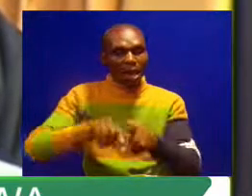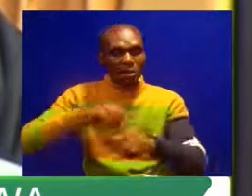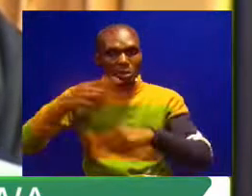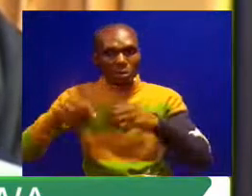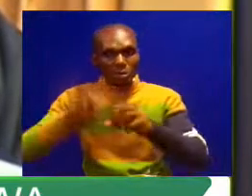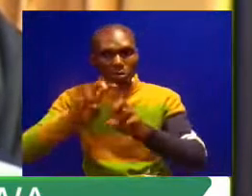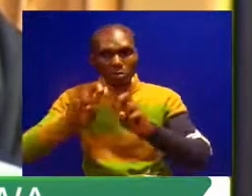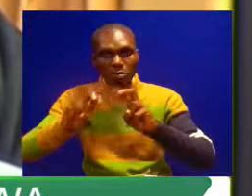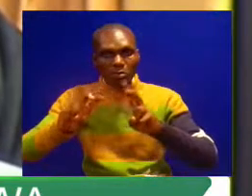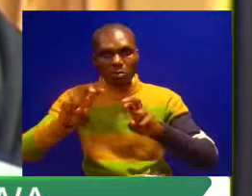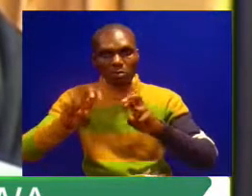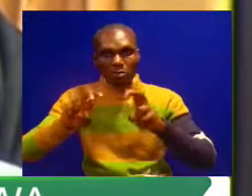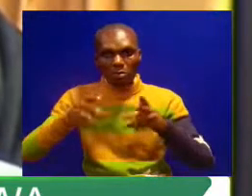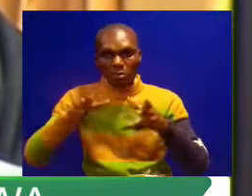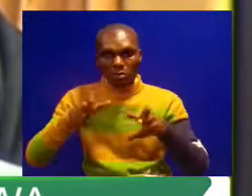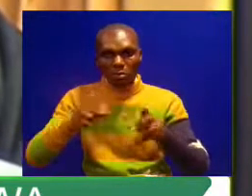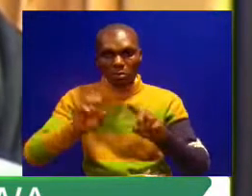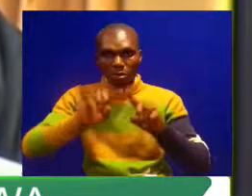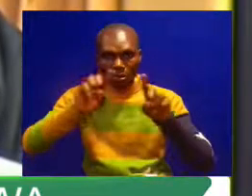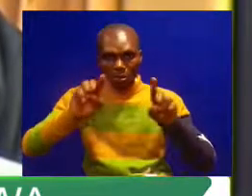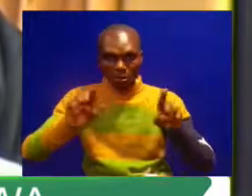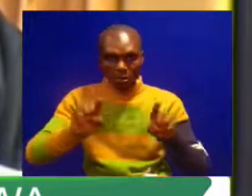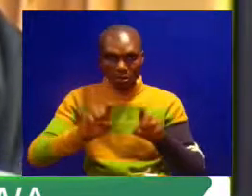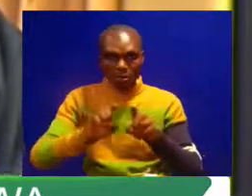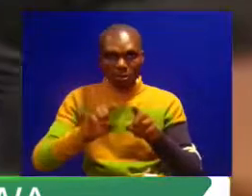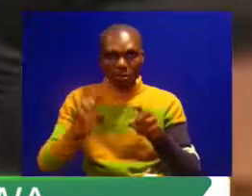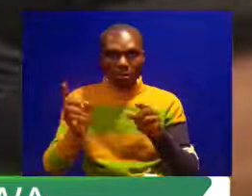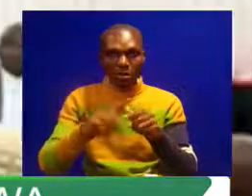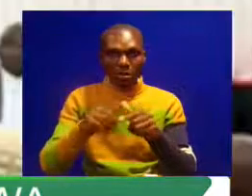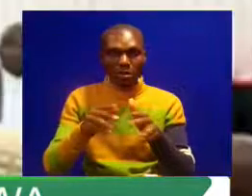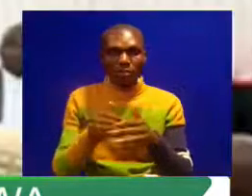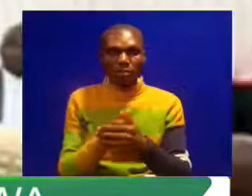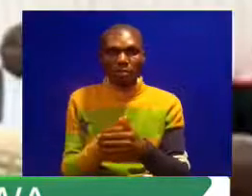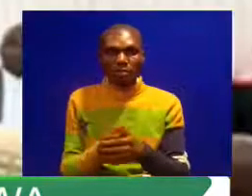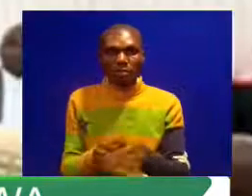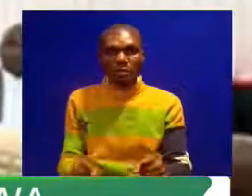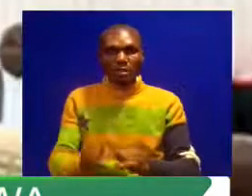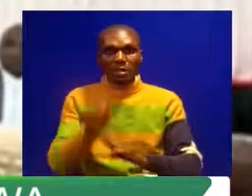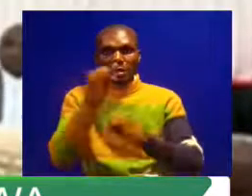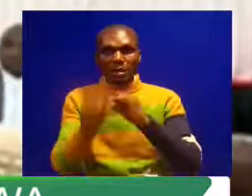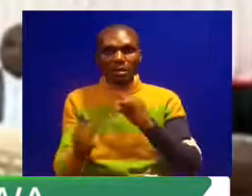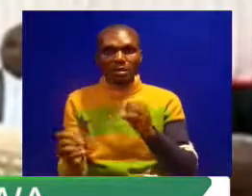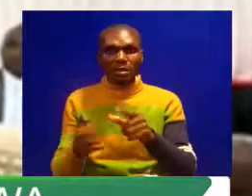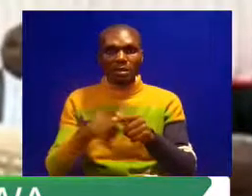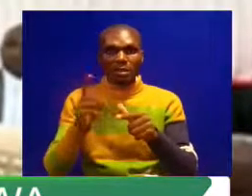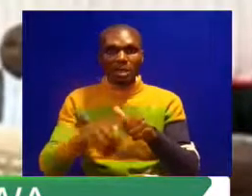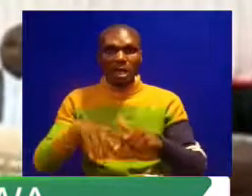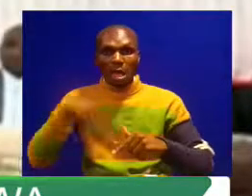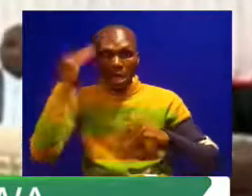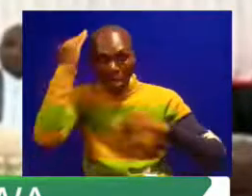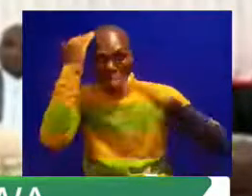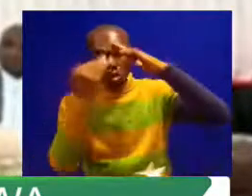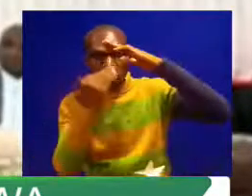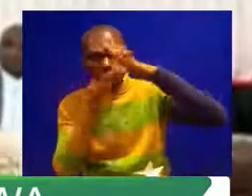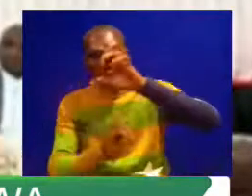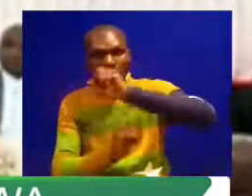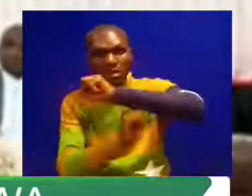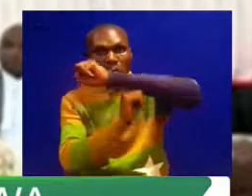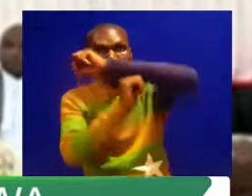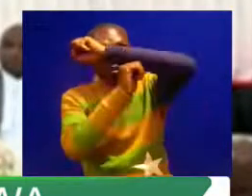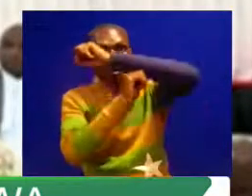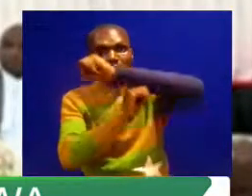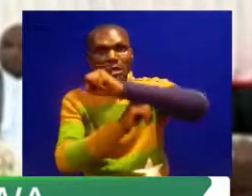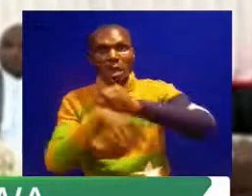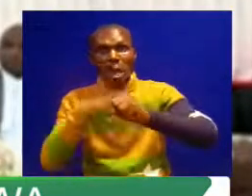the templates in Athens, Greece. Omwelio ye, ekigambero nigo gya sira na kwegerera obubwibwa